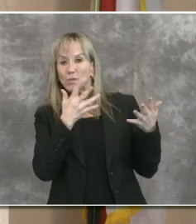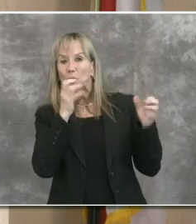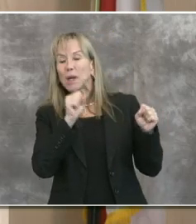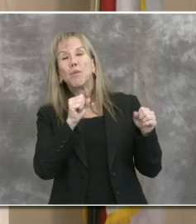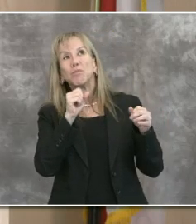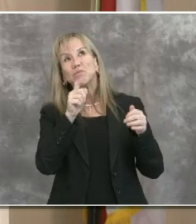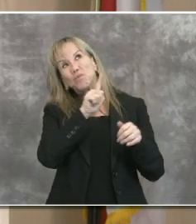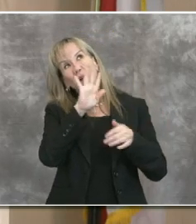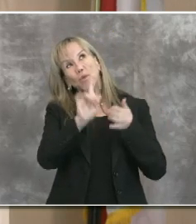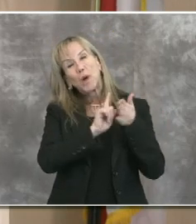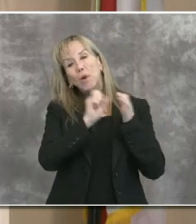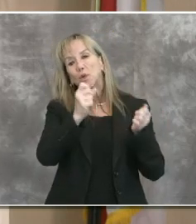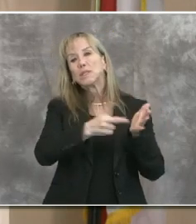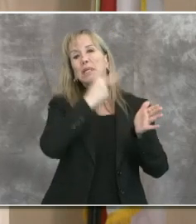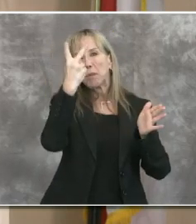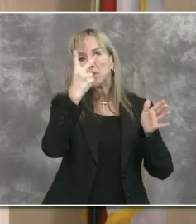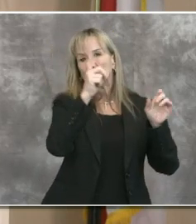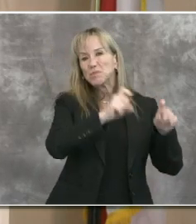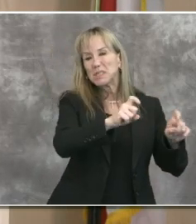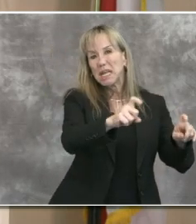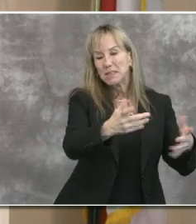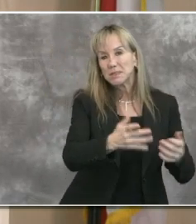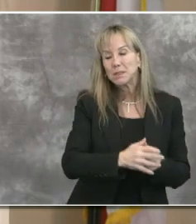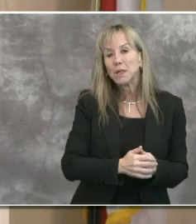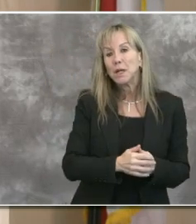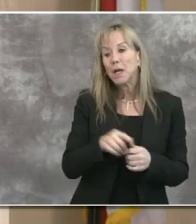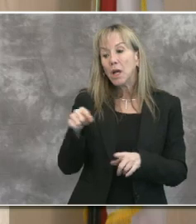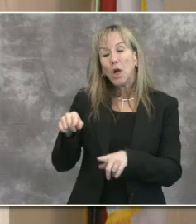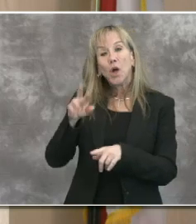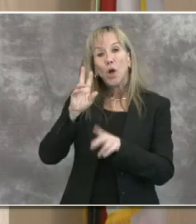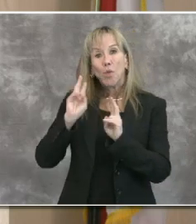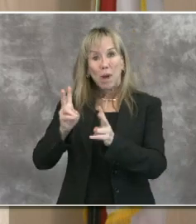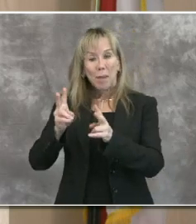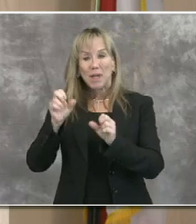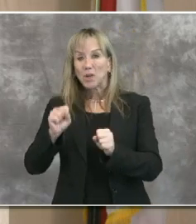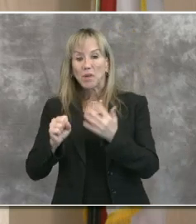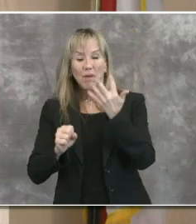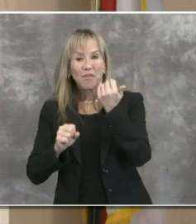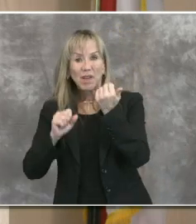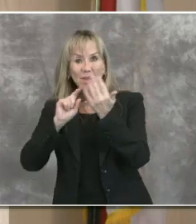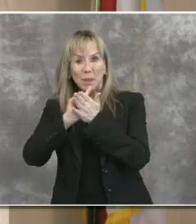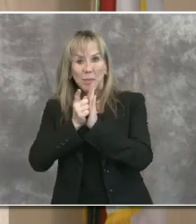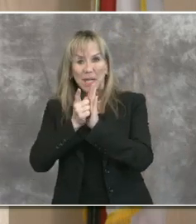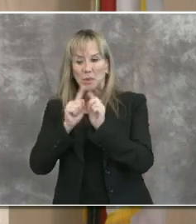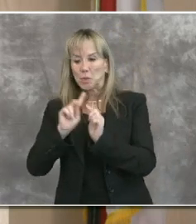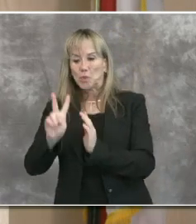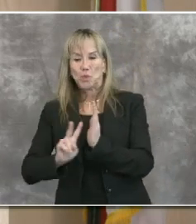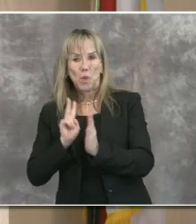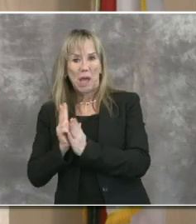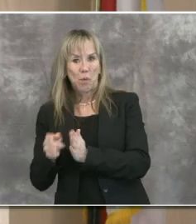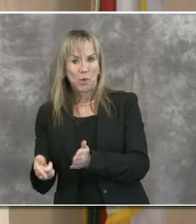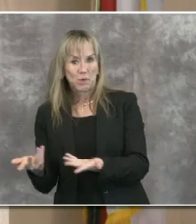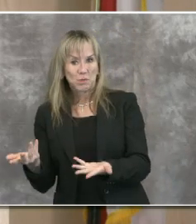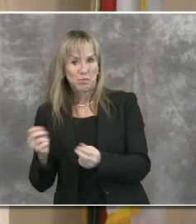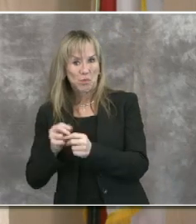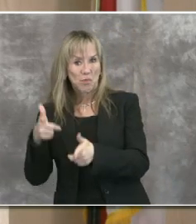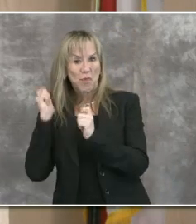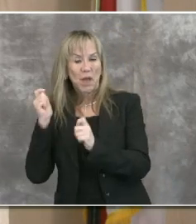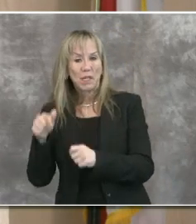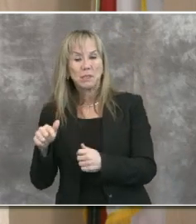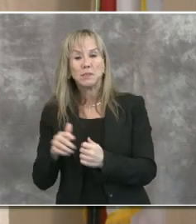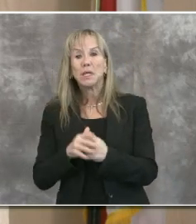that. Rapid testing can take anywhere from 15 minutes up to 2 hours. And the various